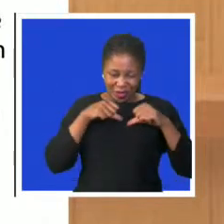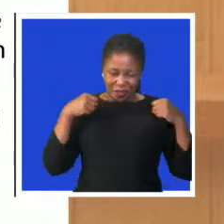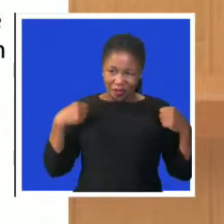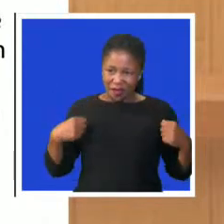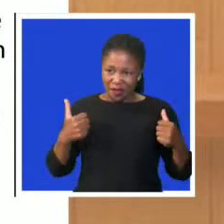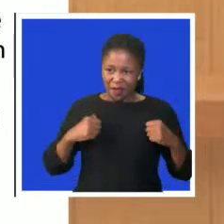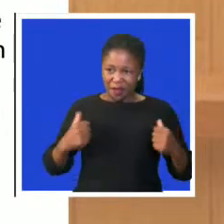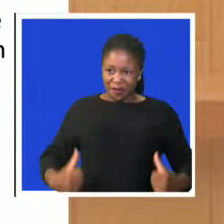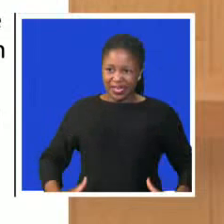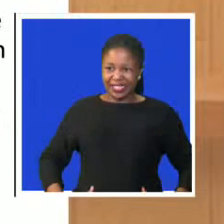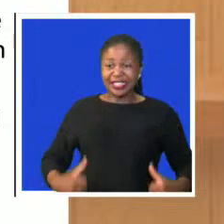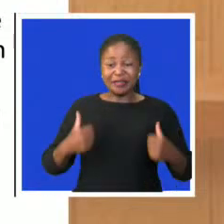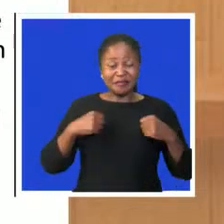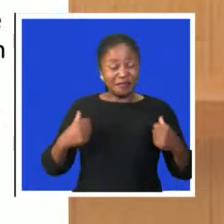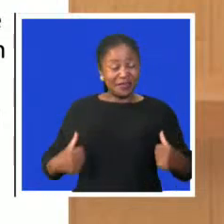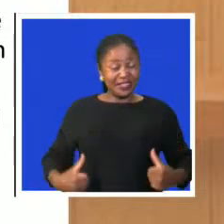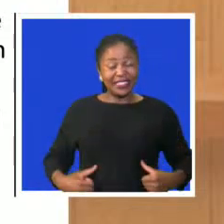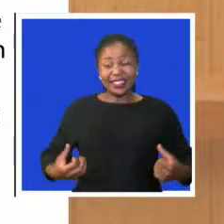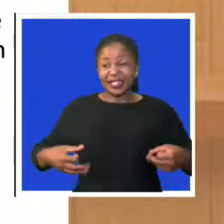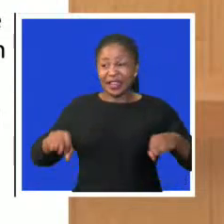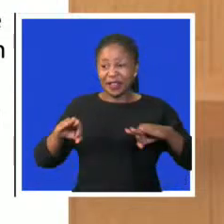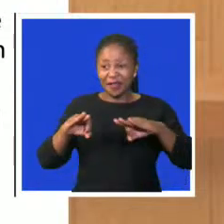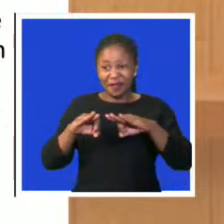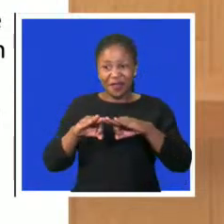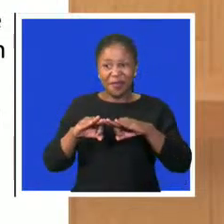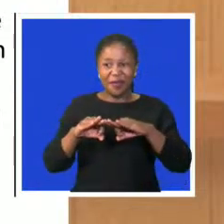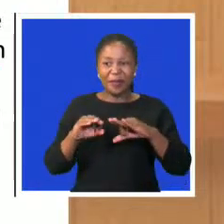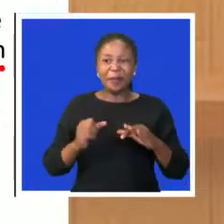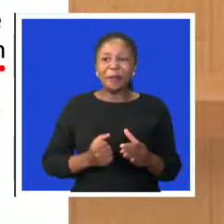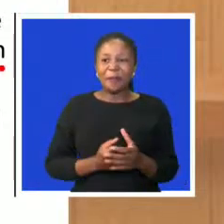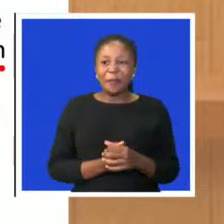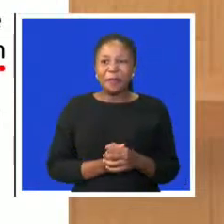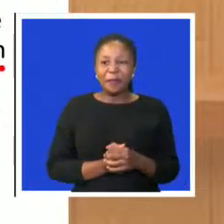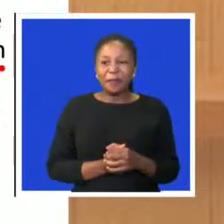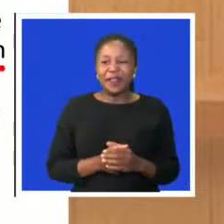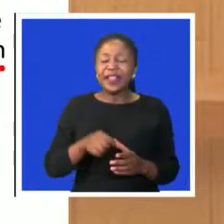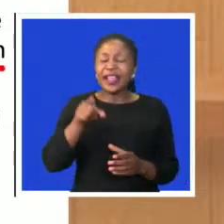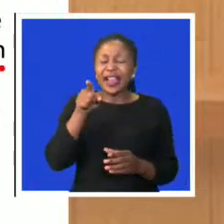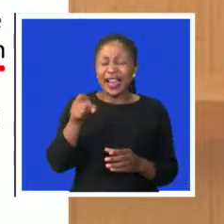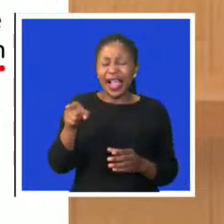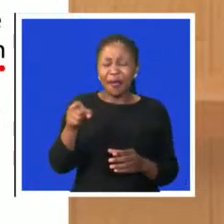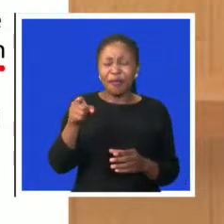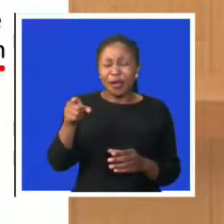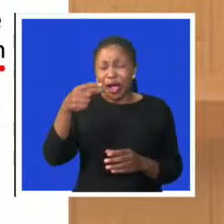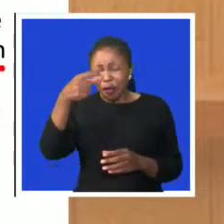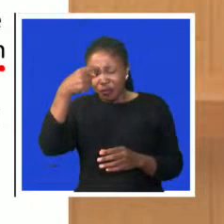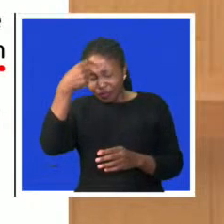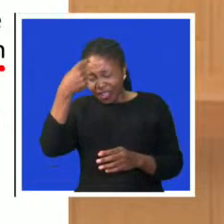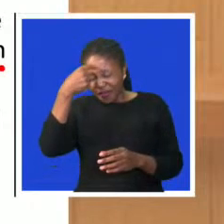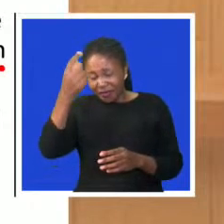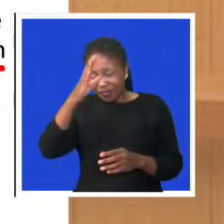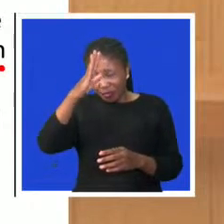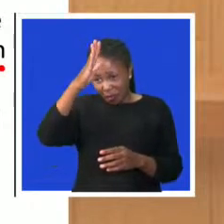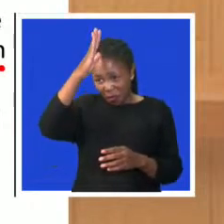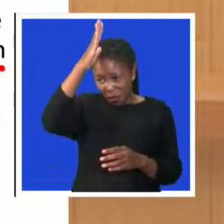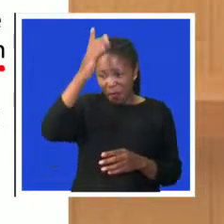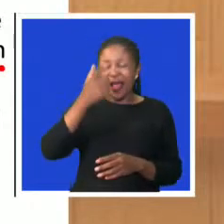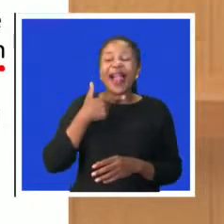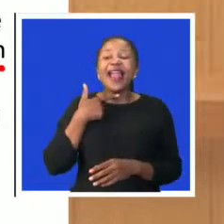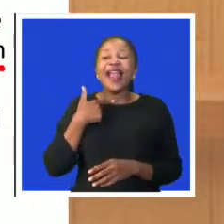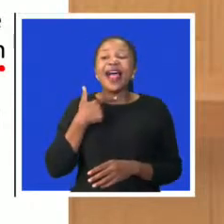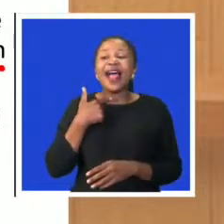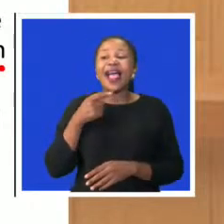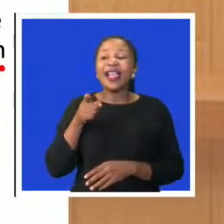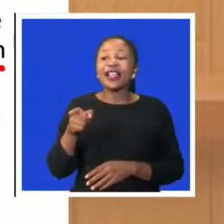a Sadducee and was appointed by the Roman government. Now, dear